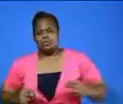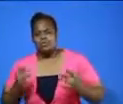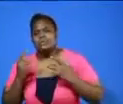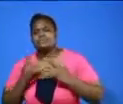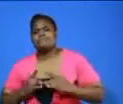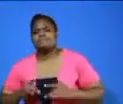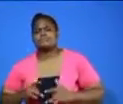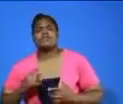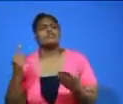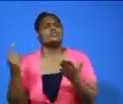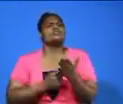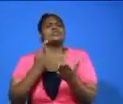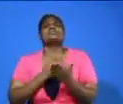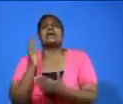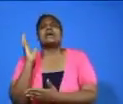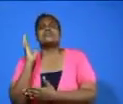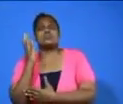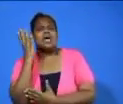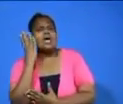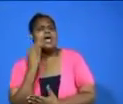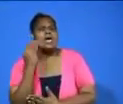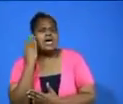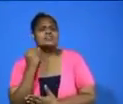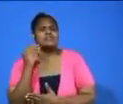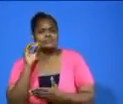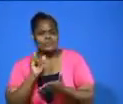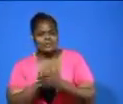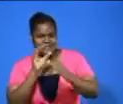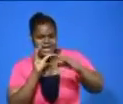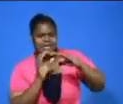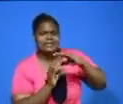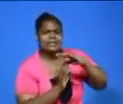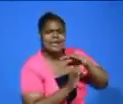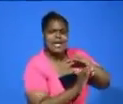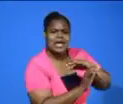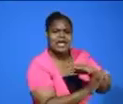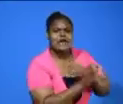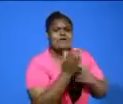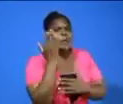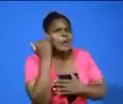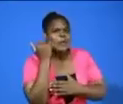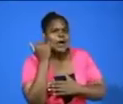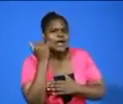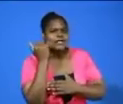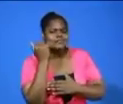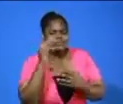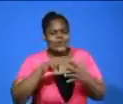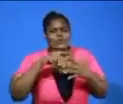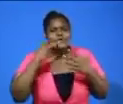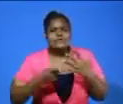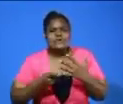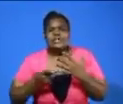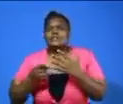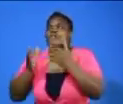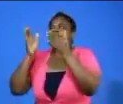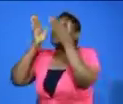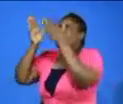Sometimes we get into caves because we fail to focus on God's purpose for our